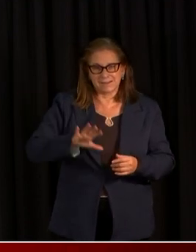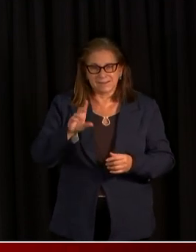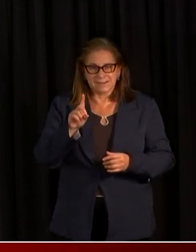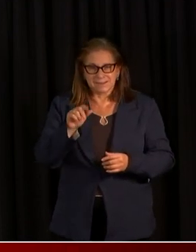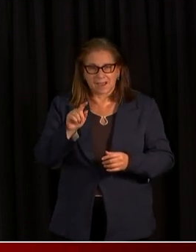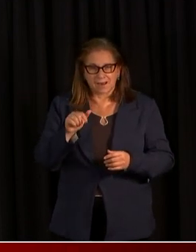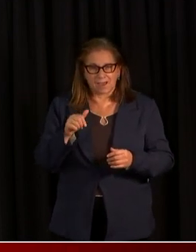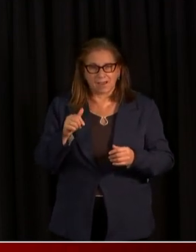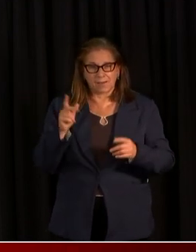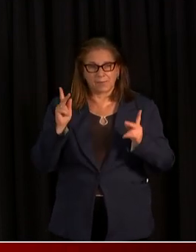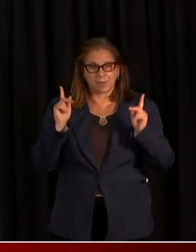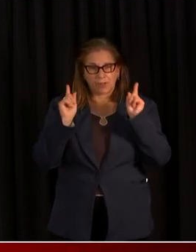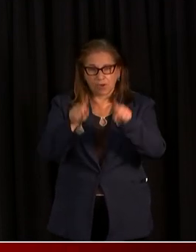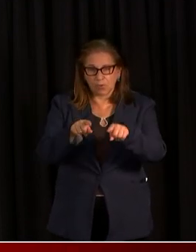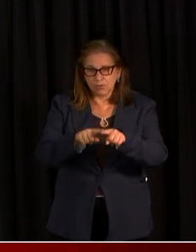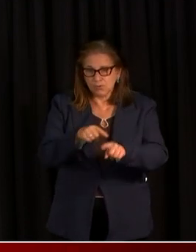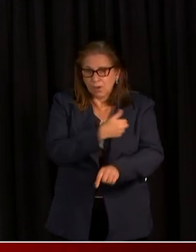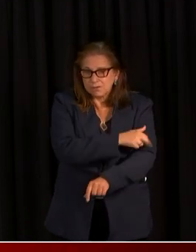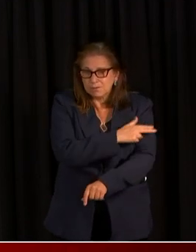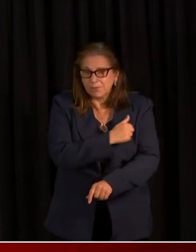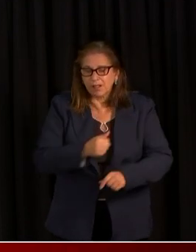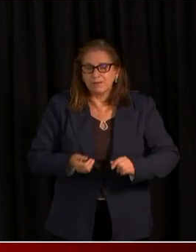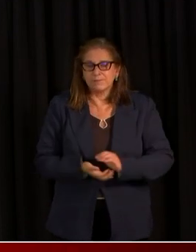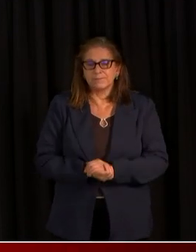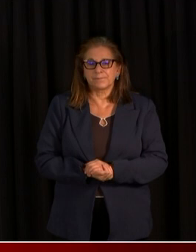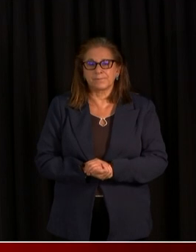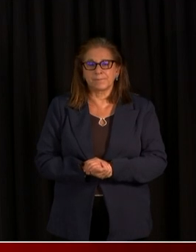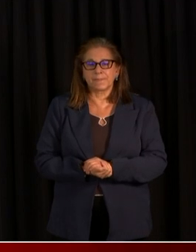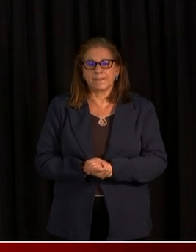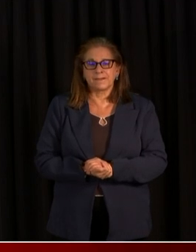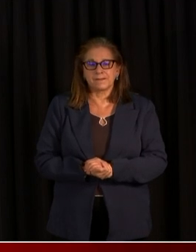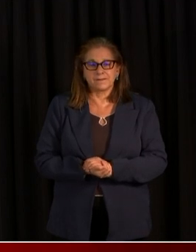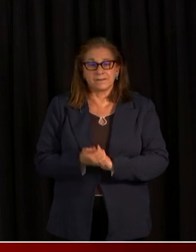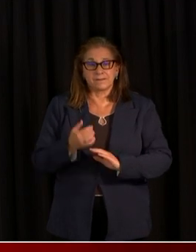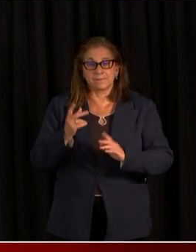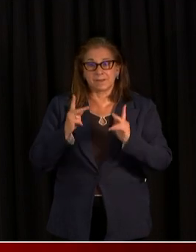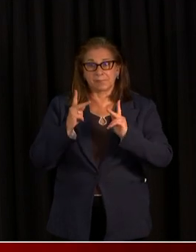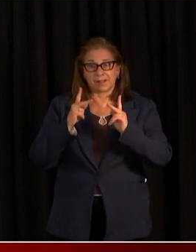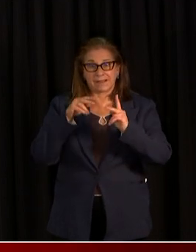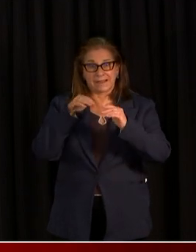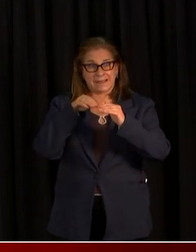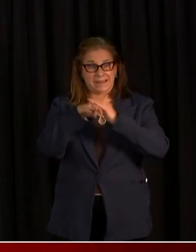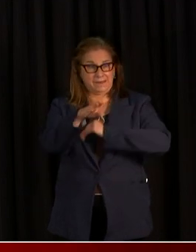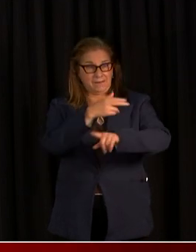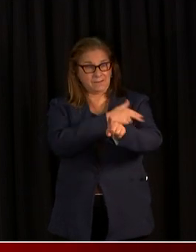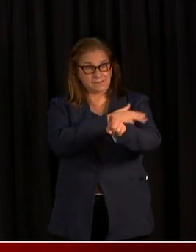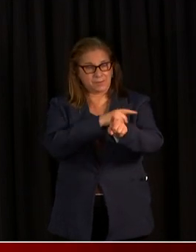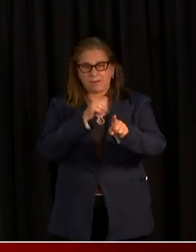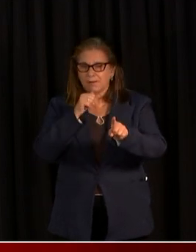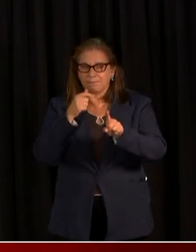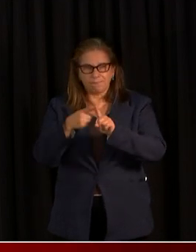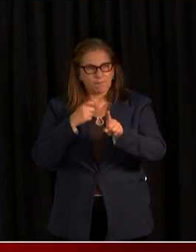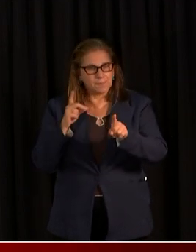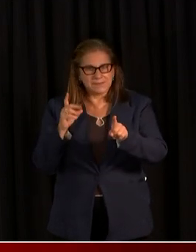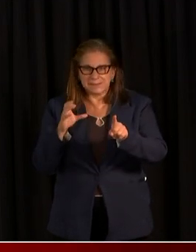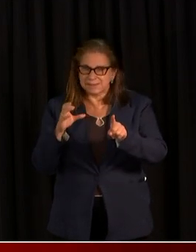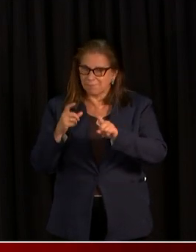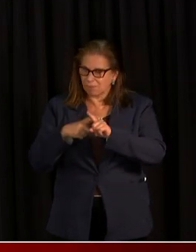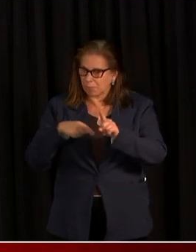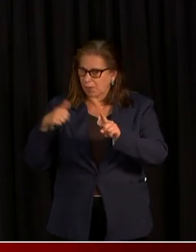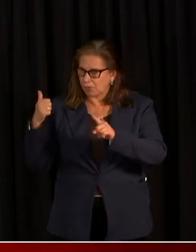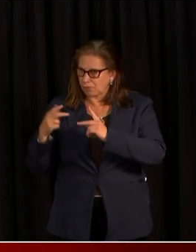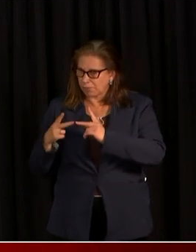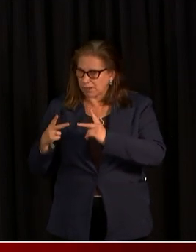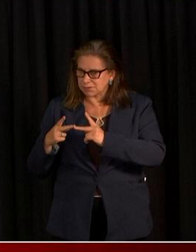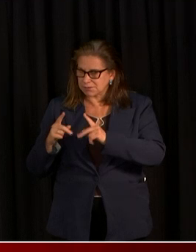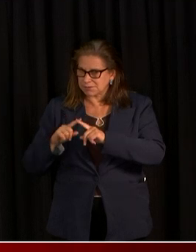so the data that we publish reflects people regardless of residency. We don't scrub that data and only publish hospitalizations